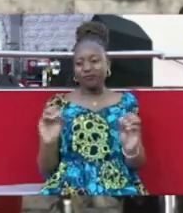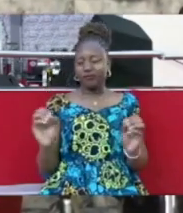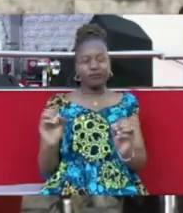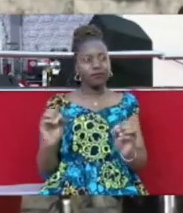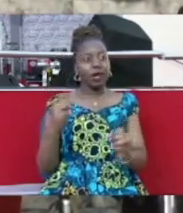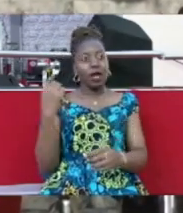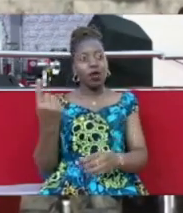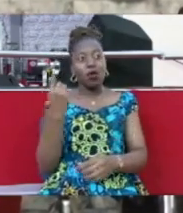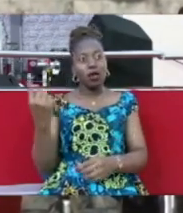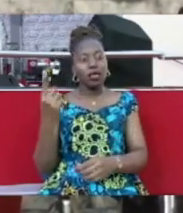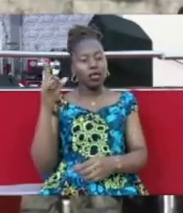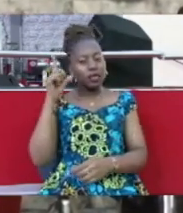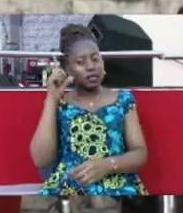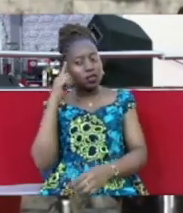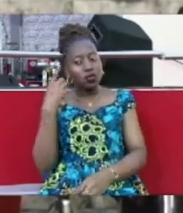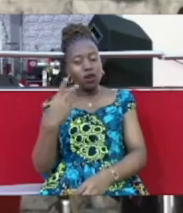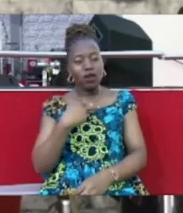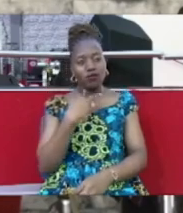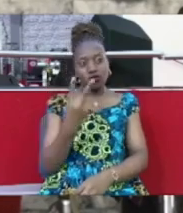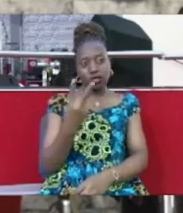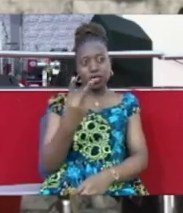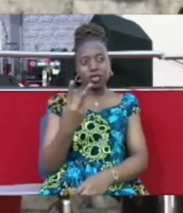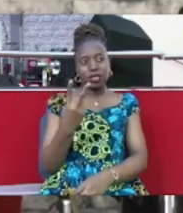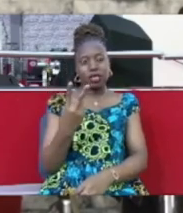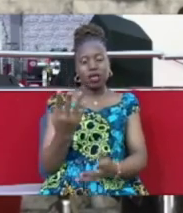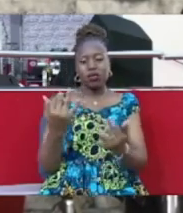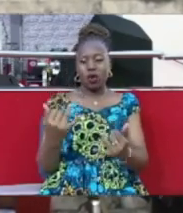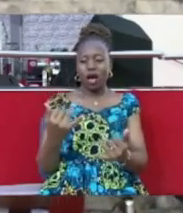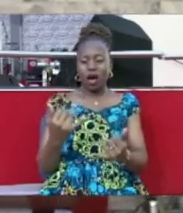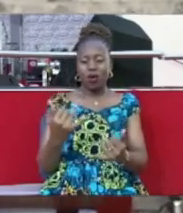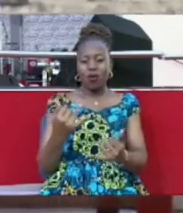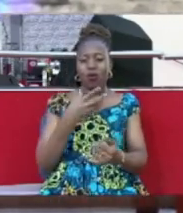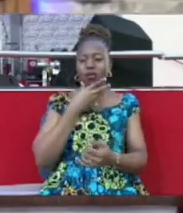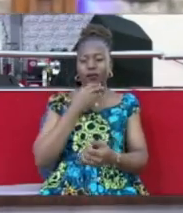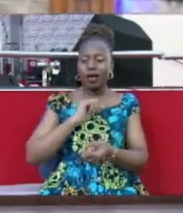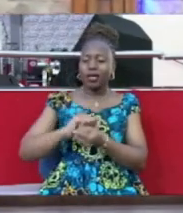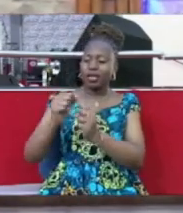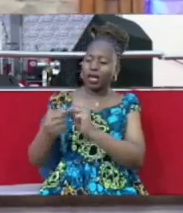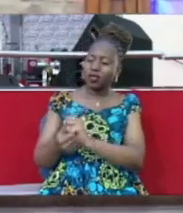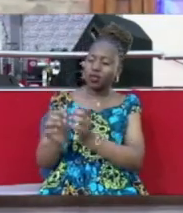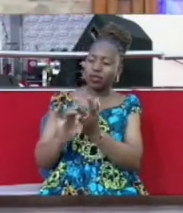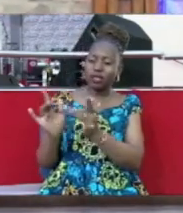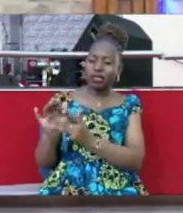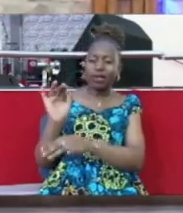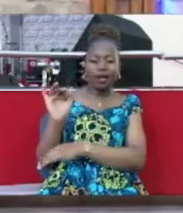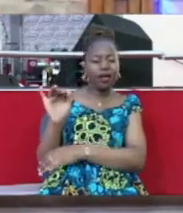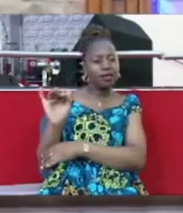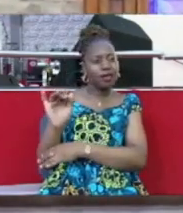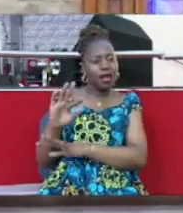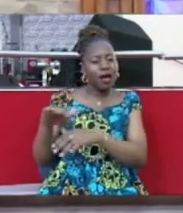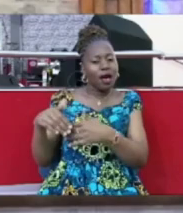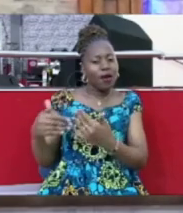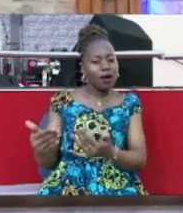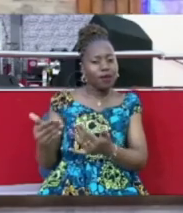to hear one voice. And so he turned to Jesus and asked him, how come I can only